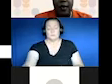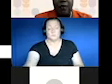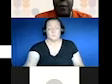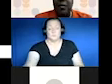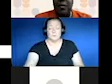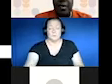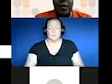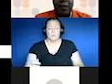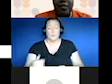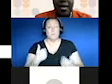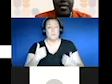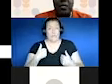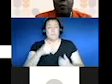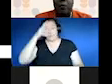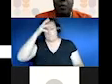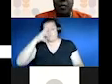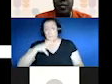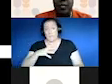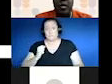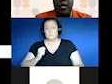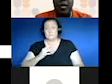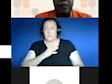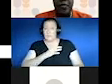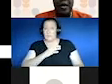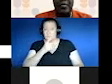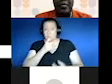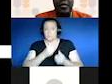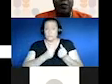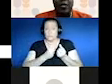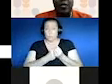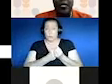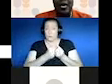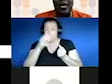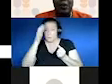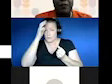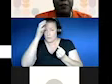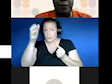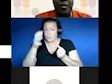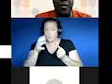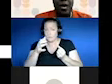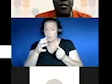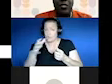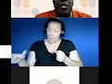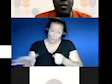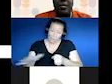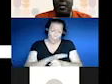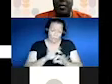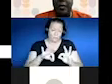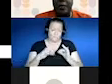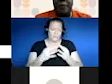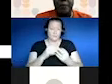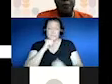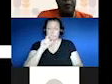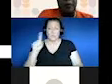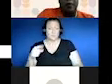that we have male staff that supports the idea of an entire family, not